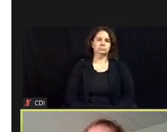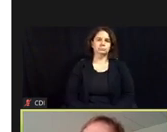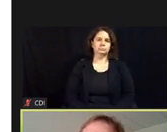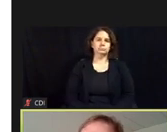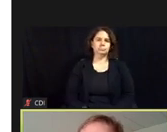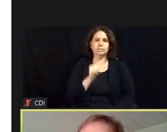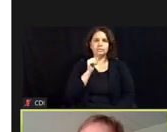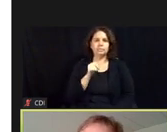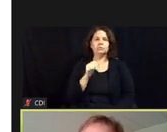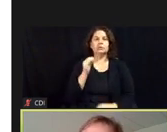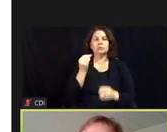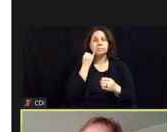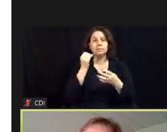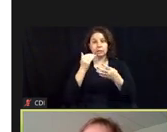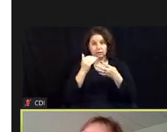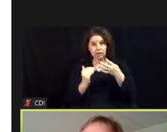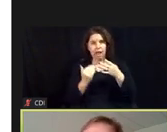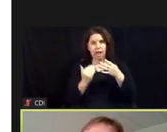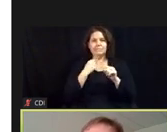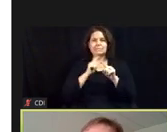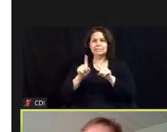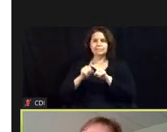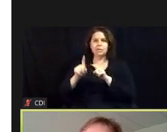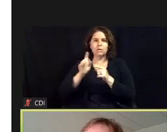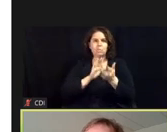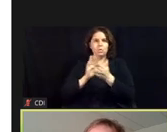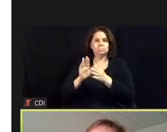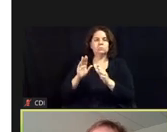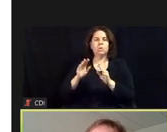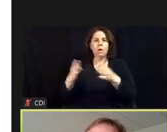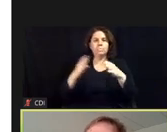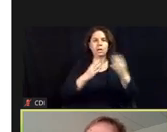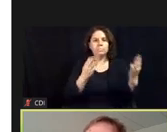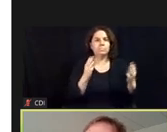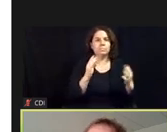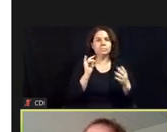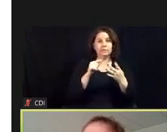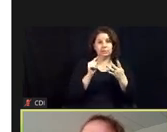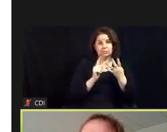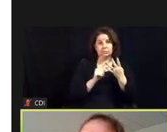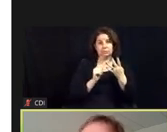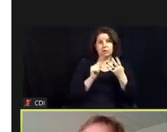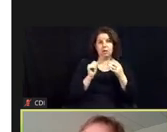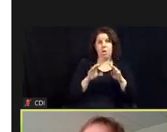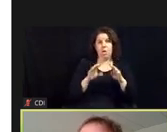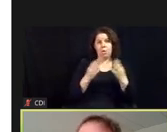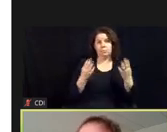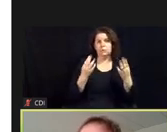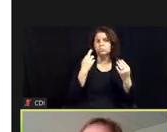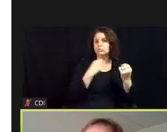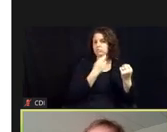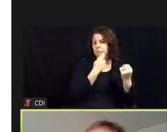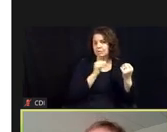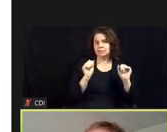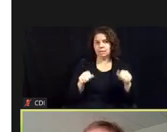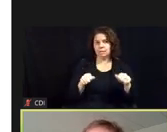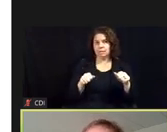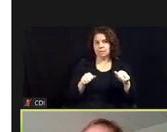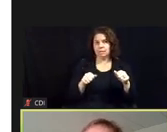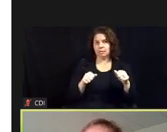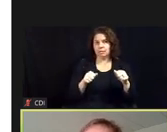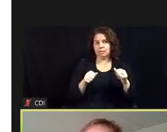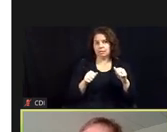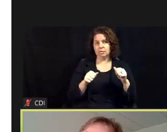at 25% in tier 2, and then in tier 3, that expands to 50%. So it's